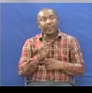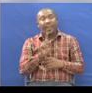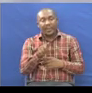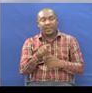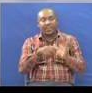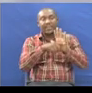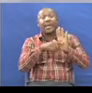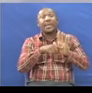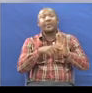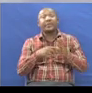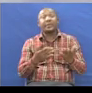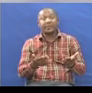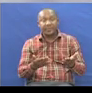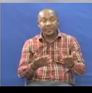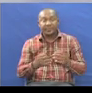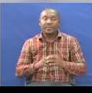is negative.